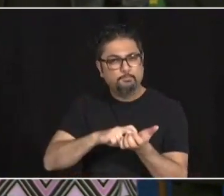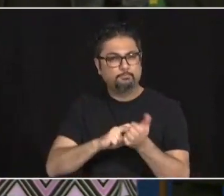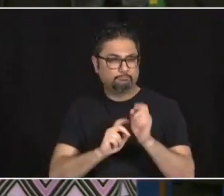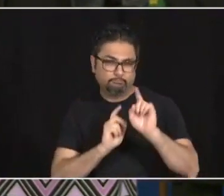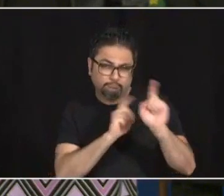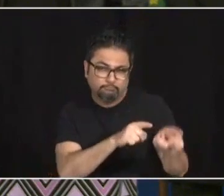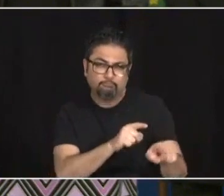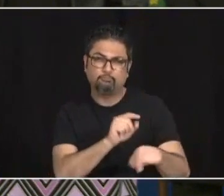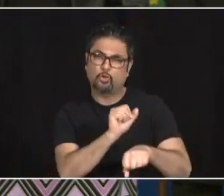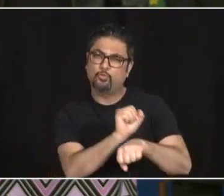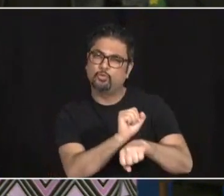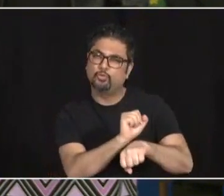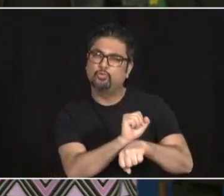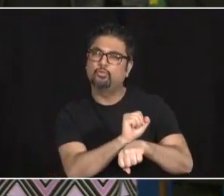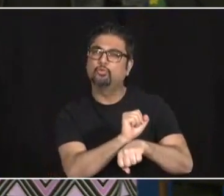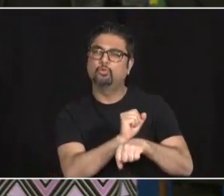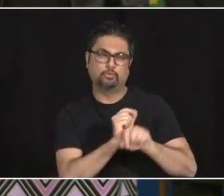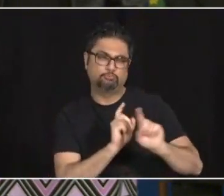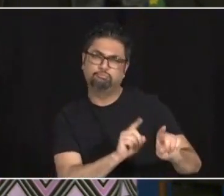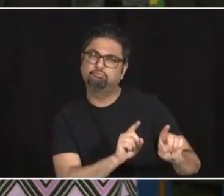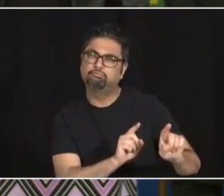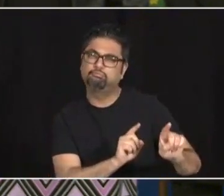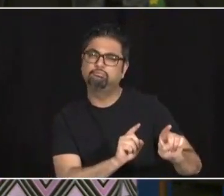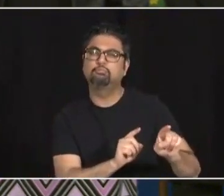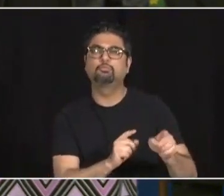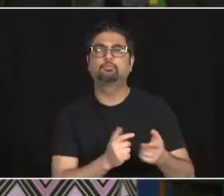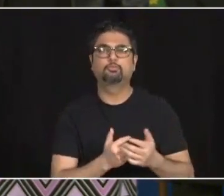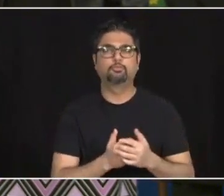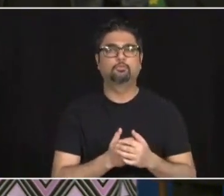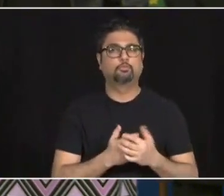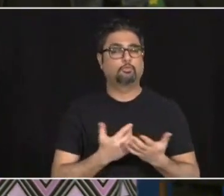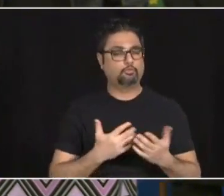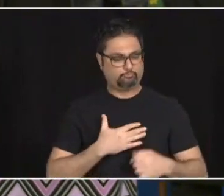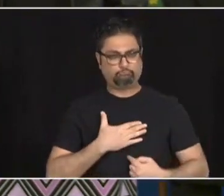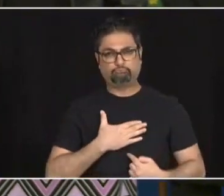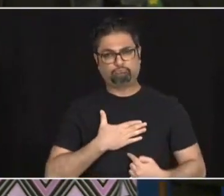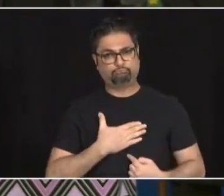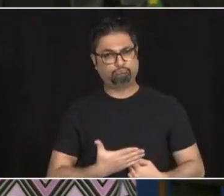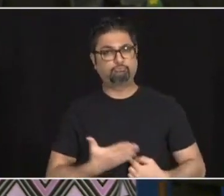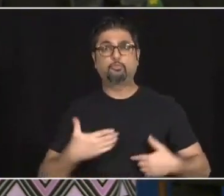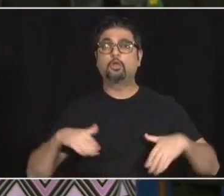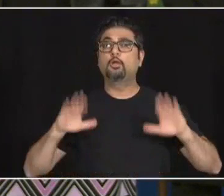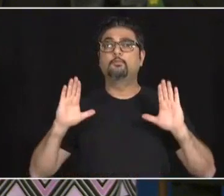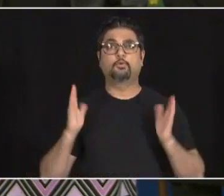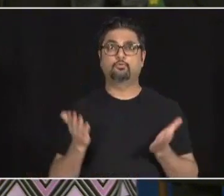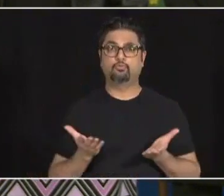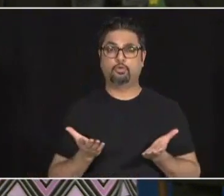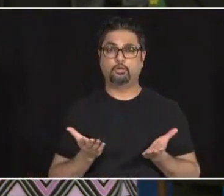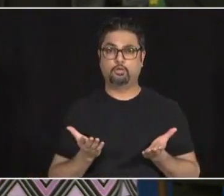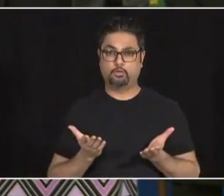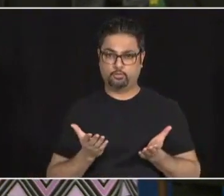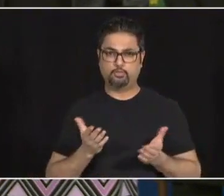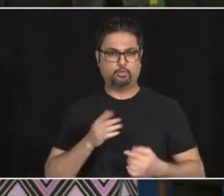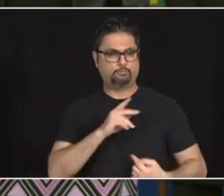lines, comes at a great price. It comes with a personal sacrifice.